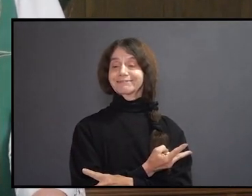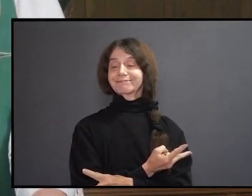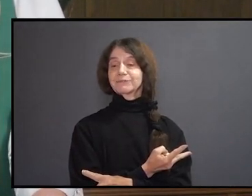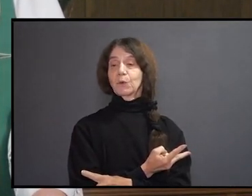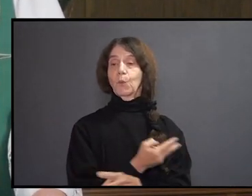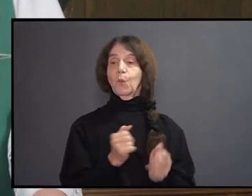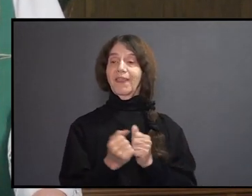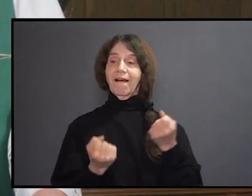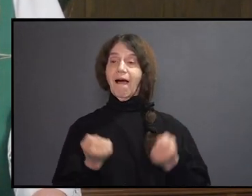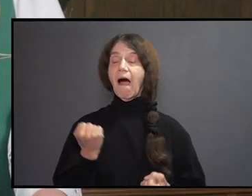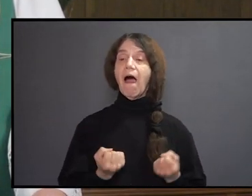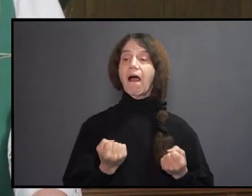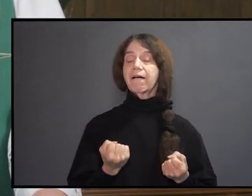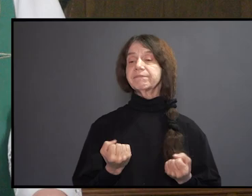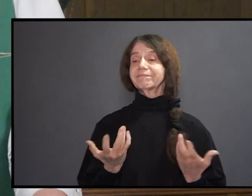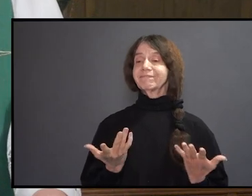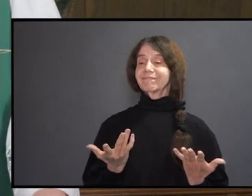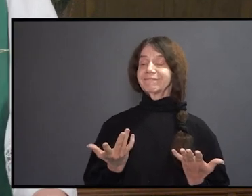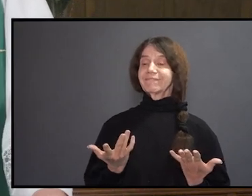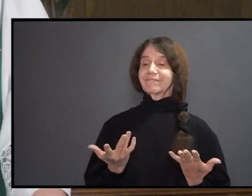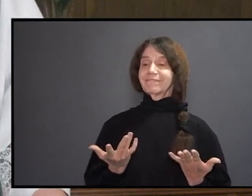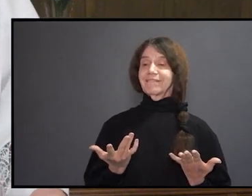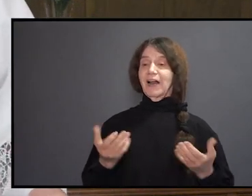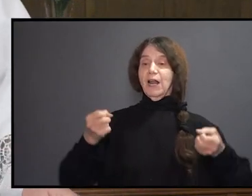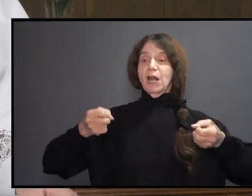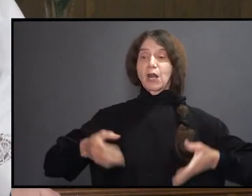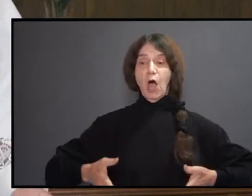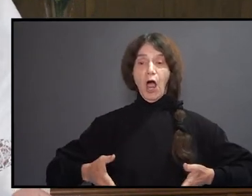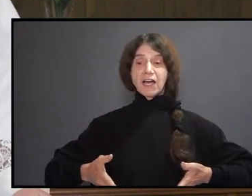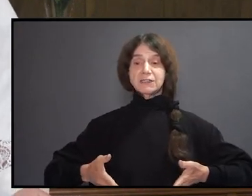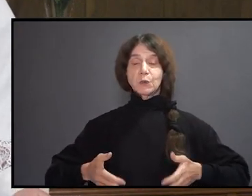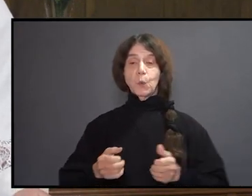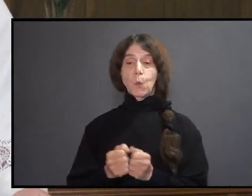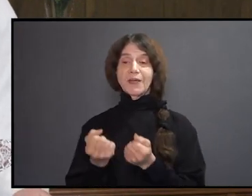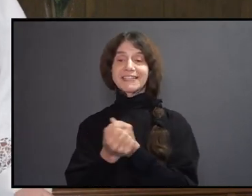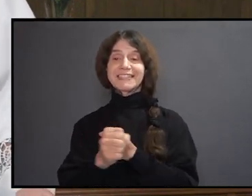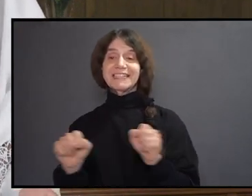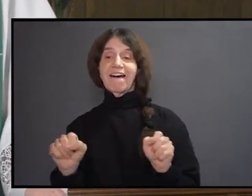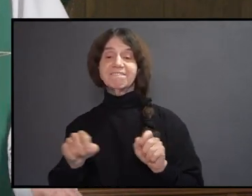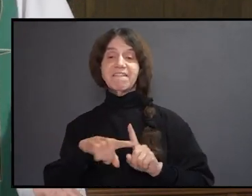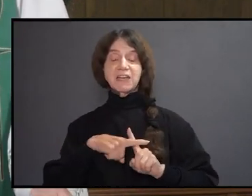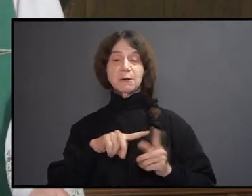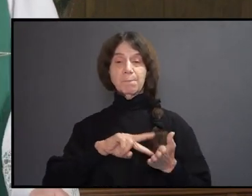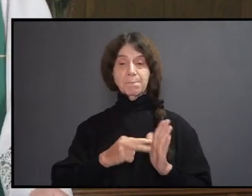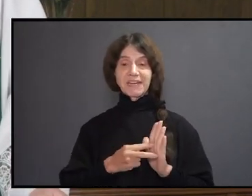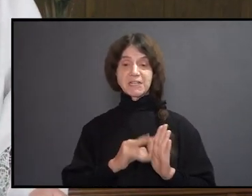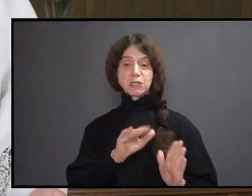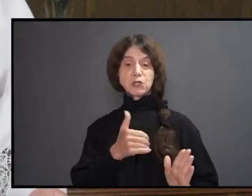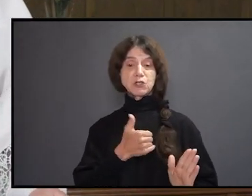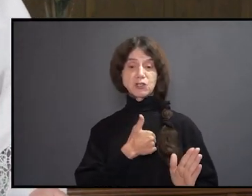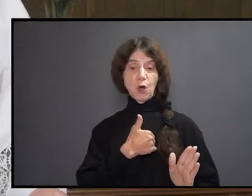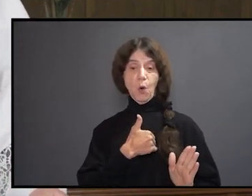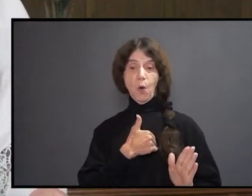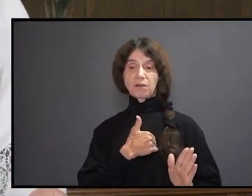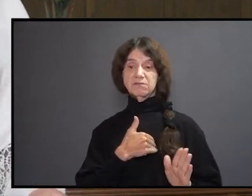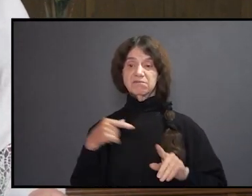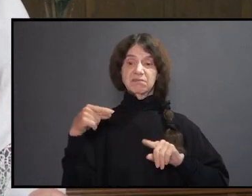with directions. Being horribly lost with salvation means you are going to